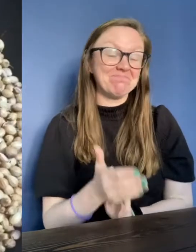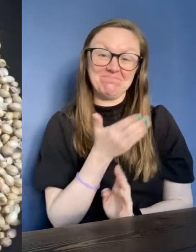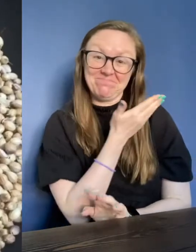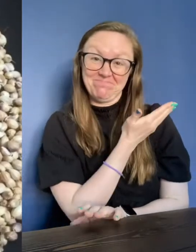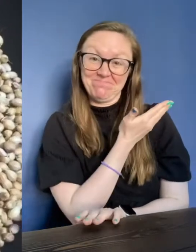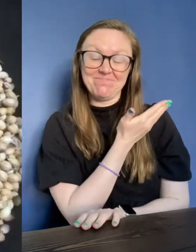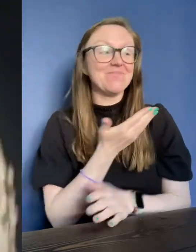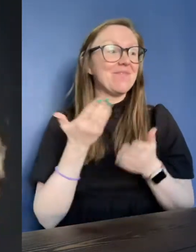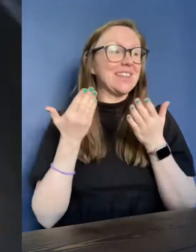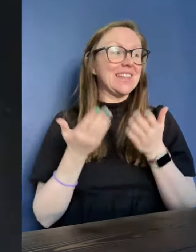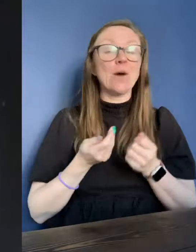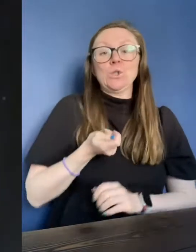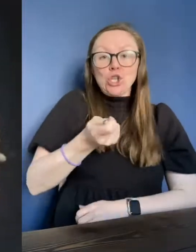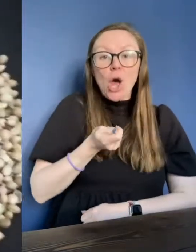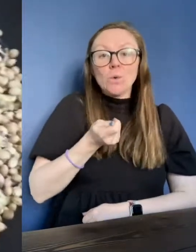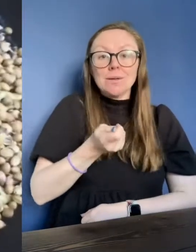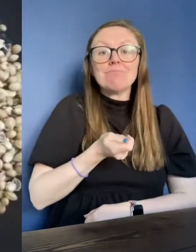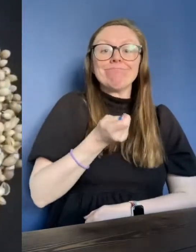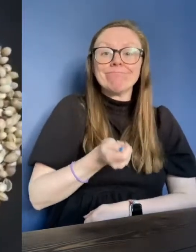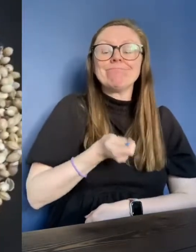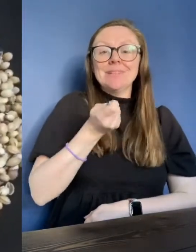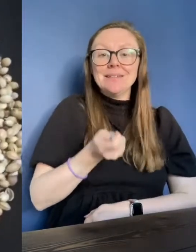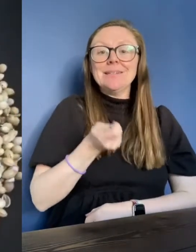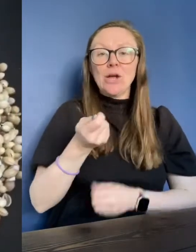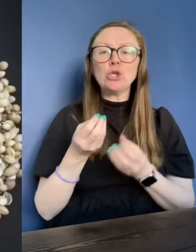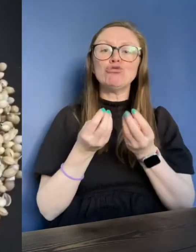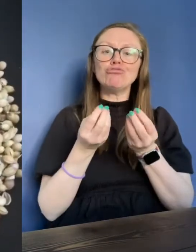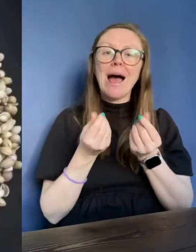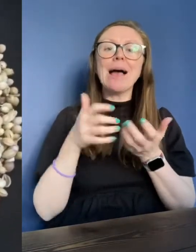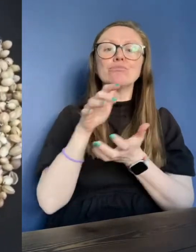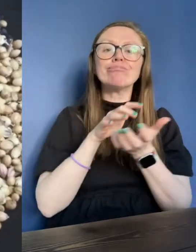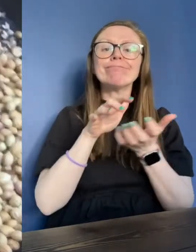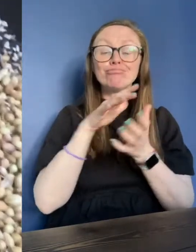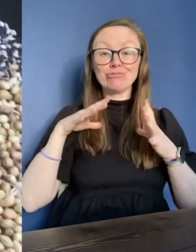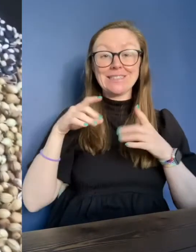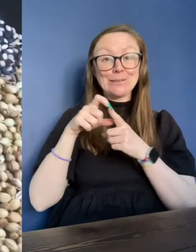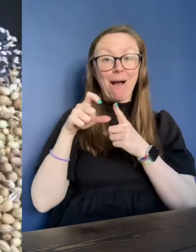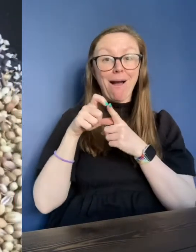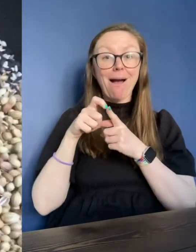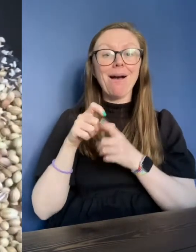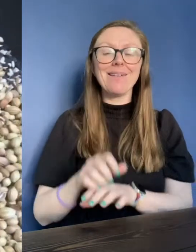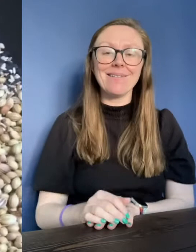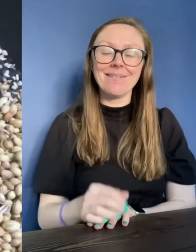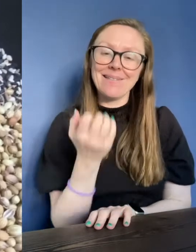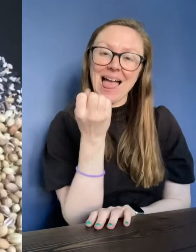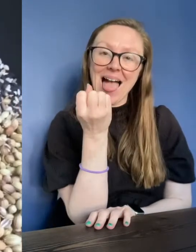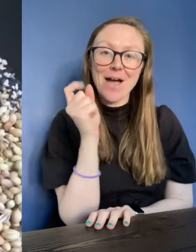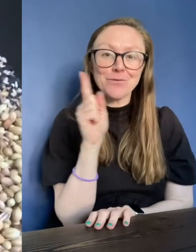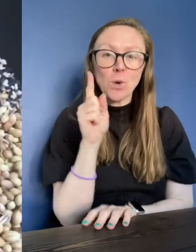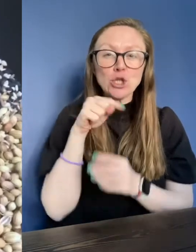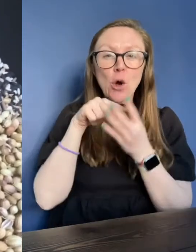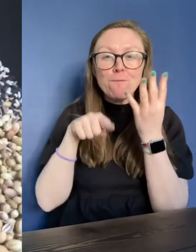I'm just toasting the remainder of the dry ingredients to the dukkha. We have